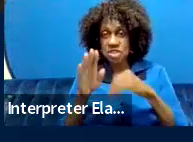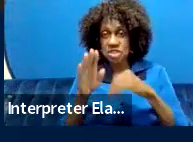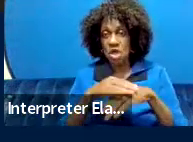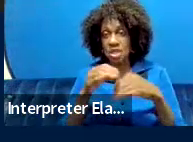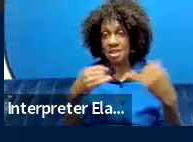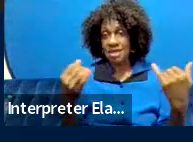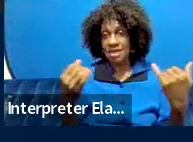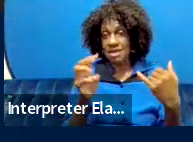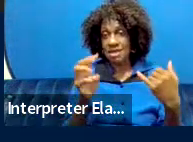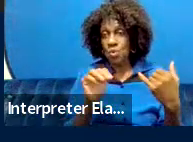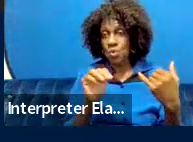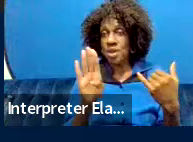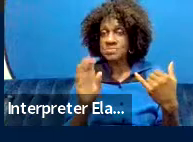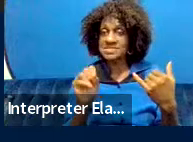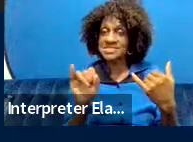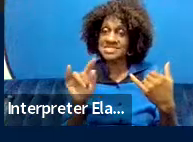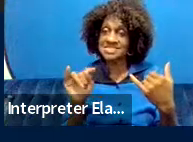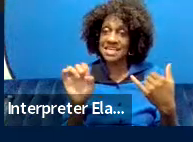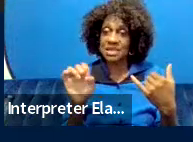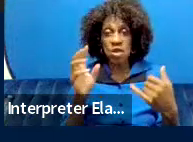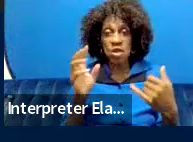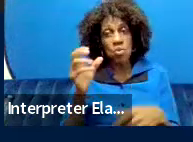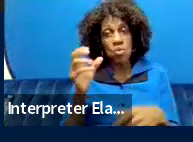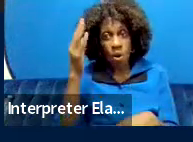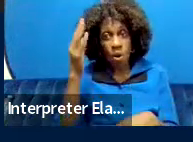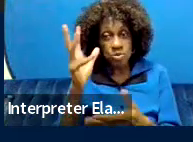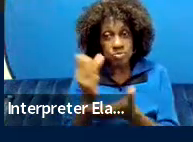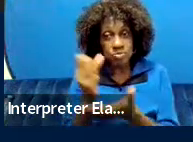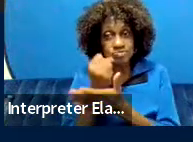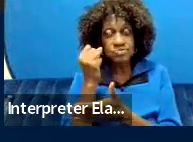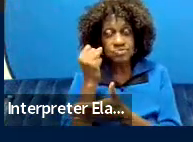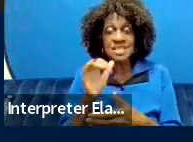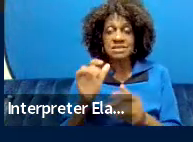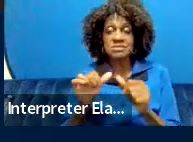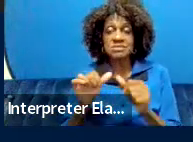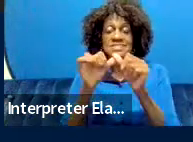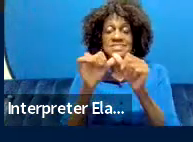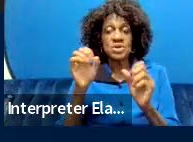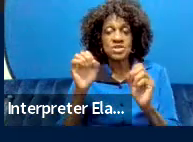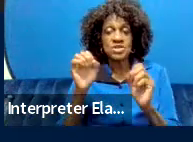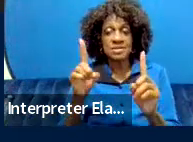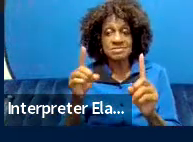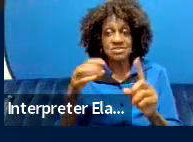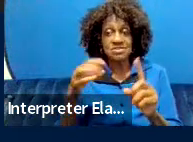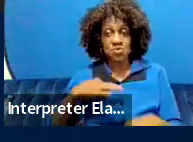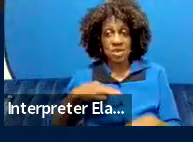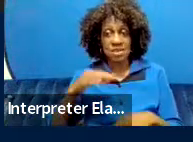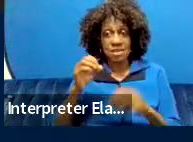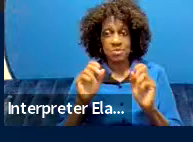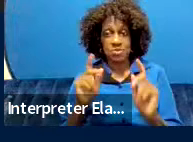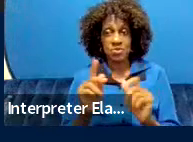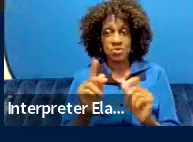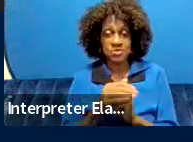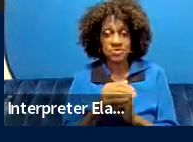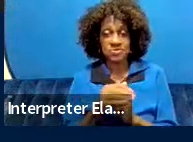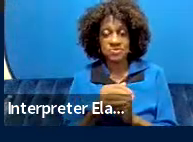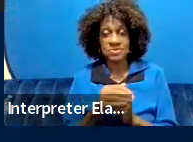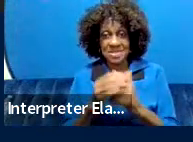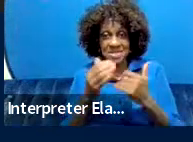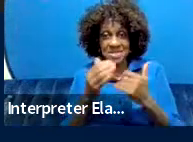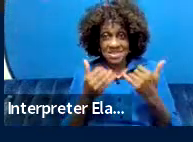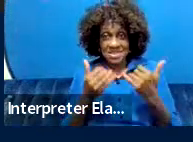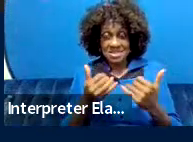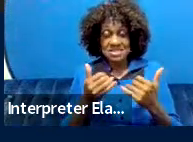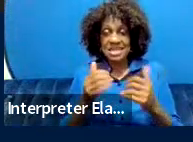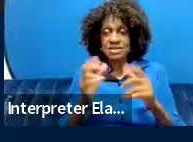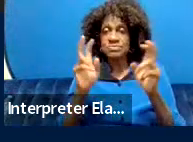website. We hope that you'll take advantage of these self-paced continuing education credit opportunities. Today's webinar